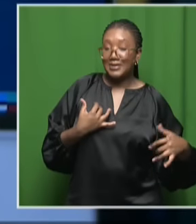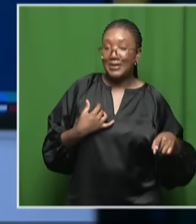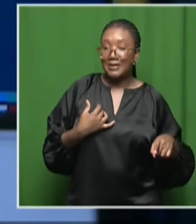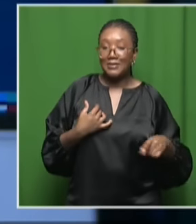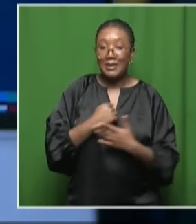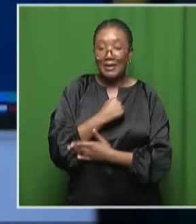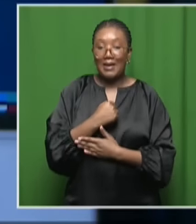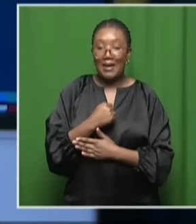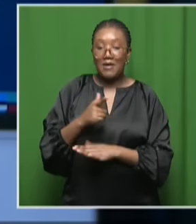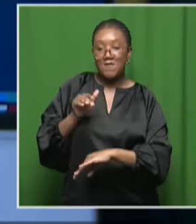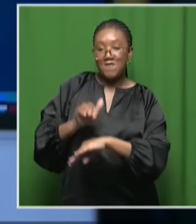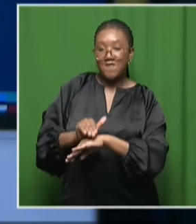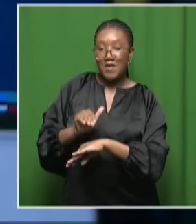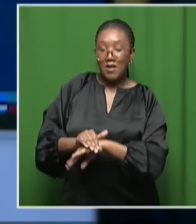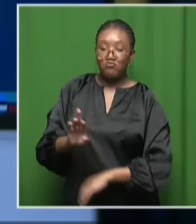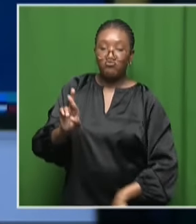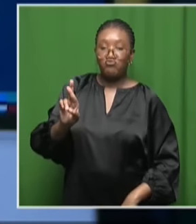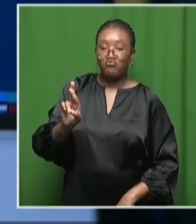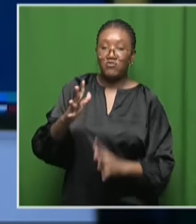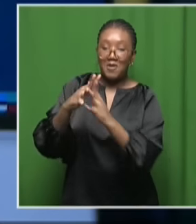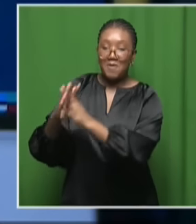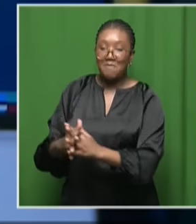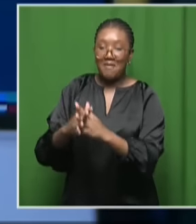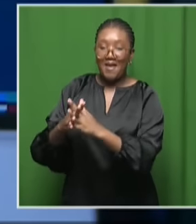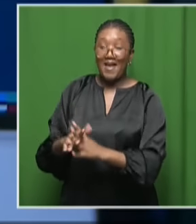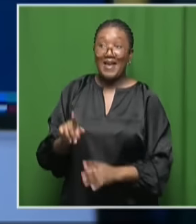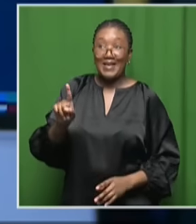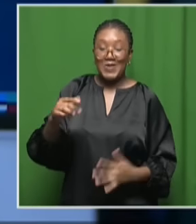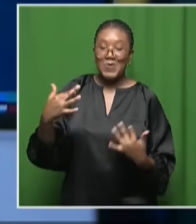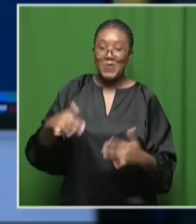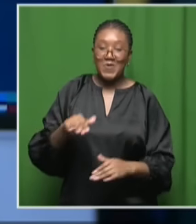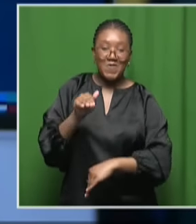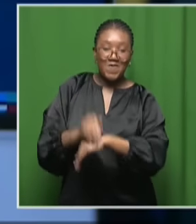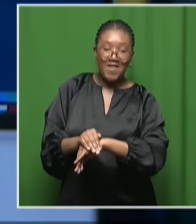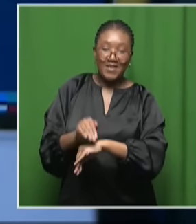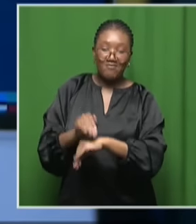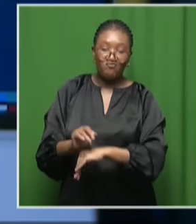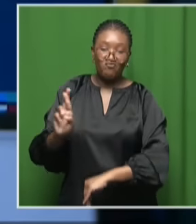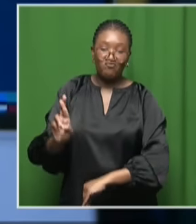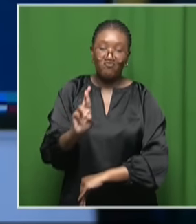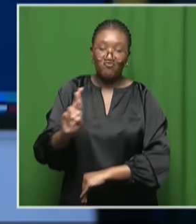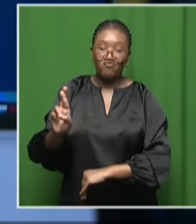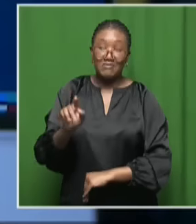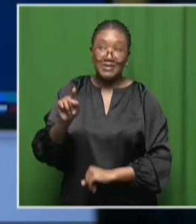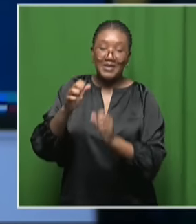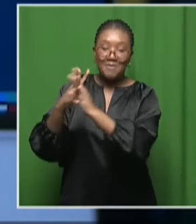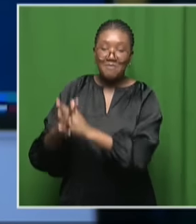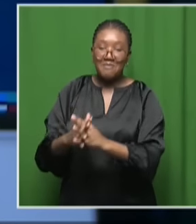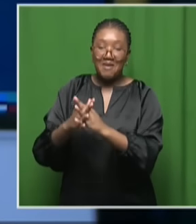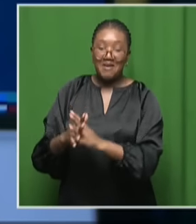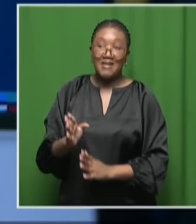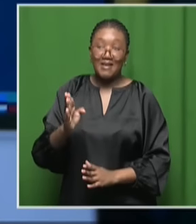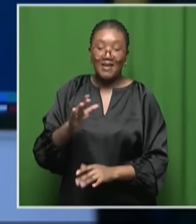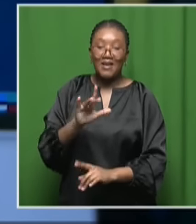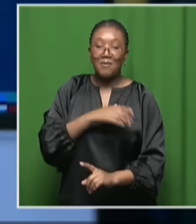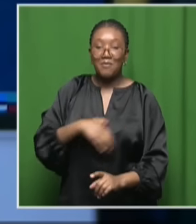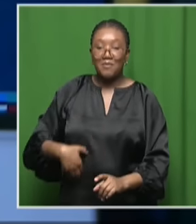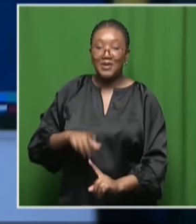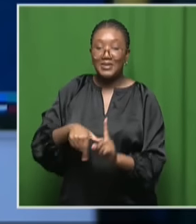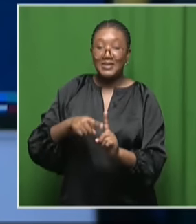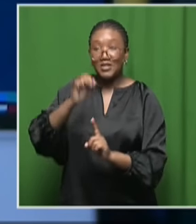President Milei of Argentina is a huge buddy and ally of President Trump's. Also, Argentina just got a